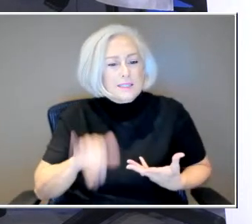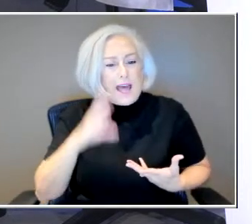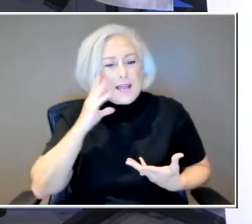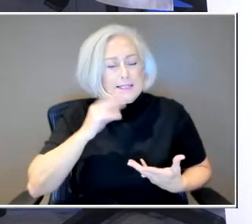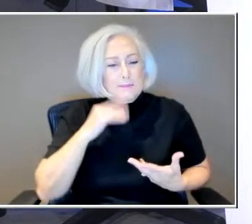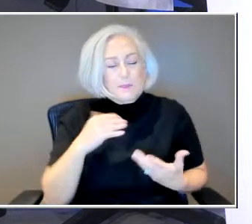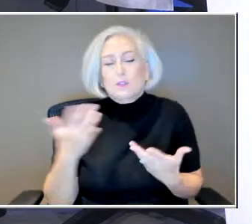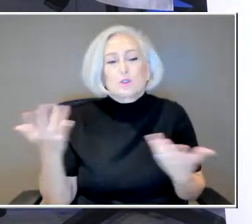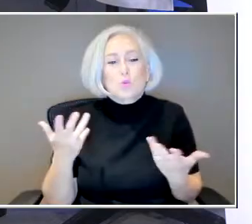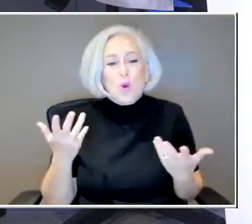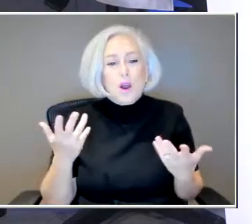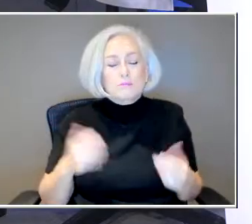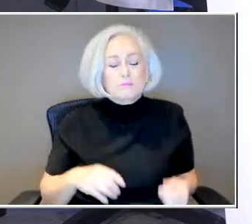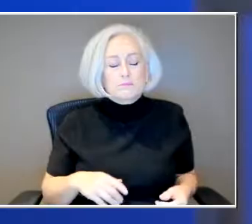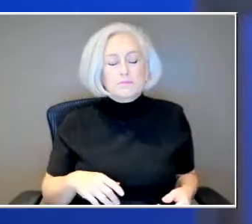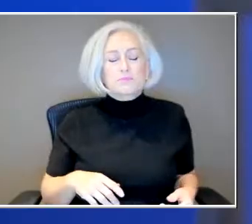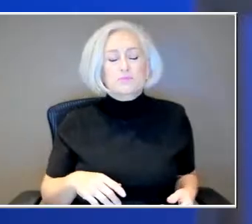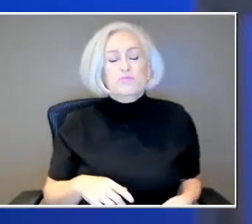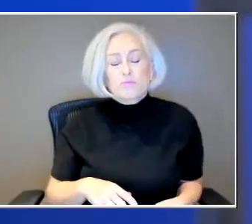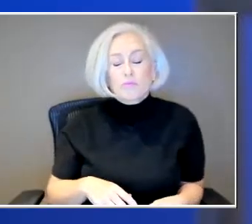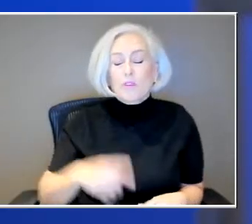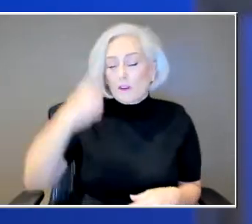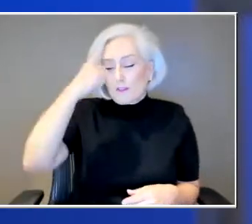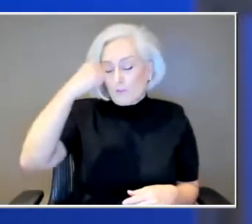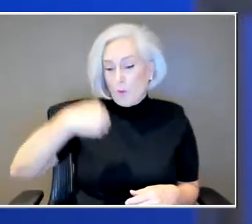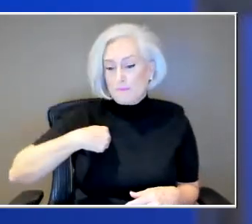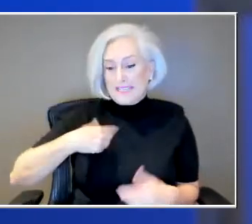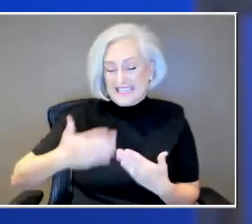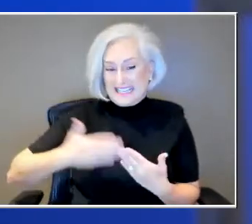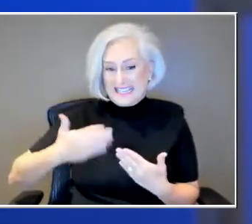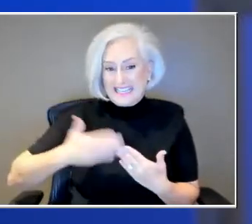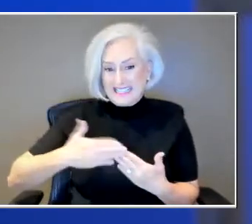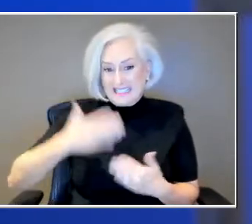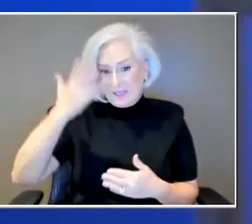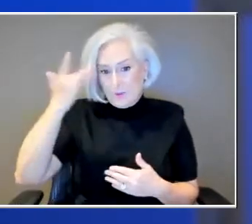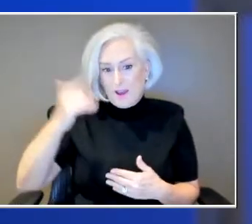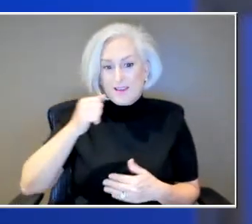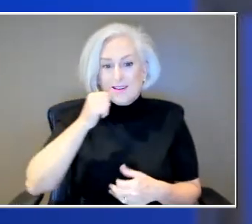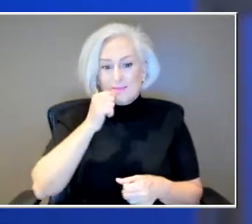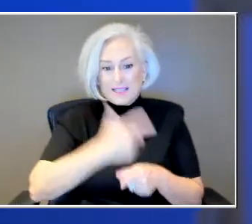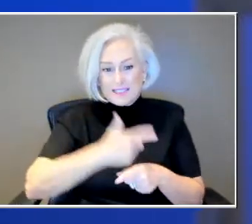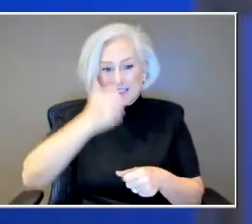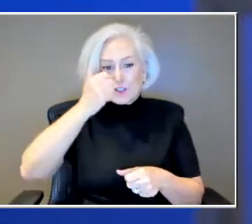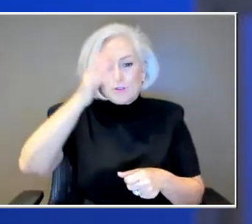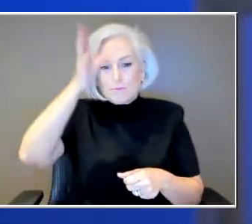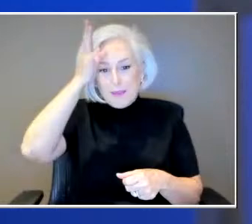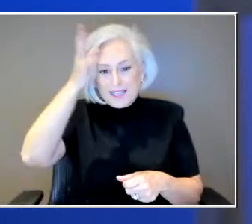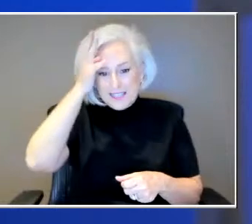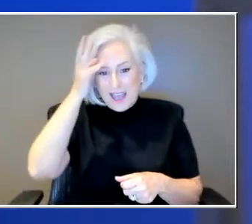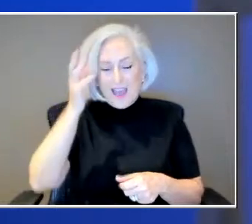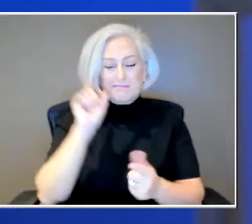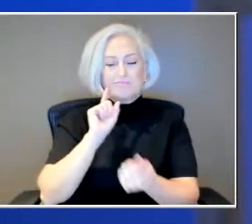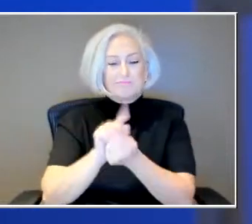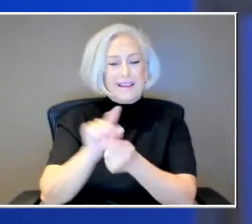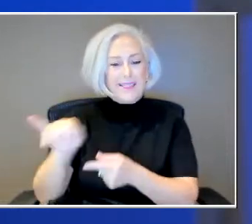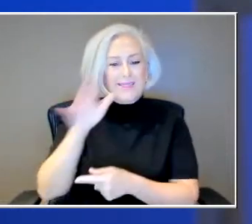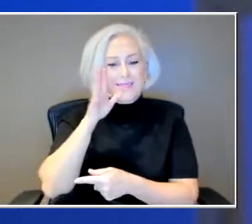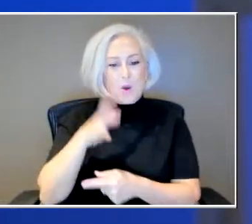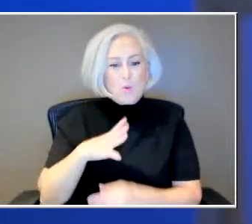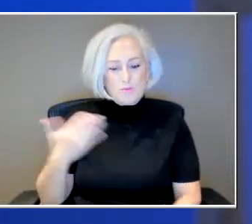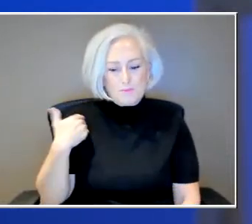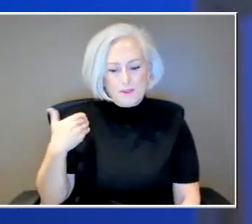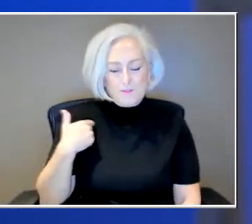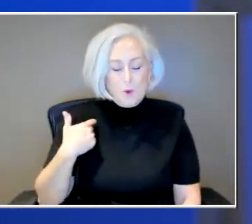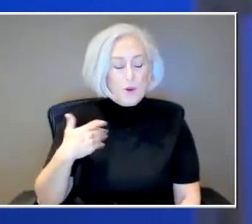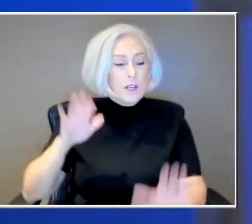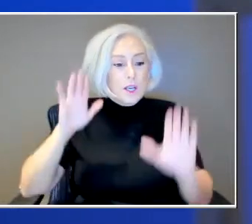what to expect? For me, it was really easy because my sister, my dad had already met with her, and it was really great because my